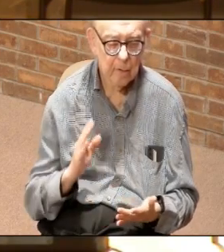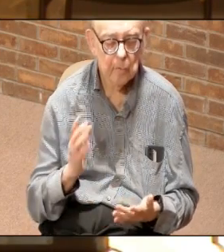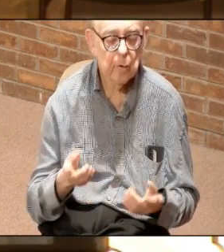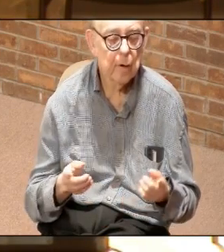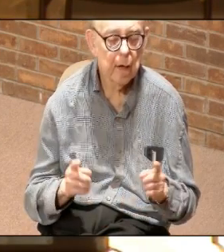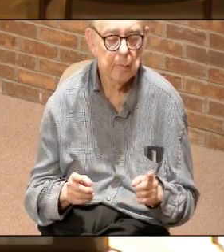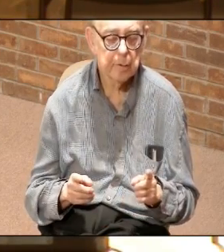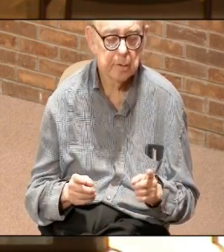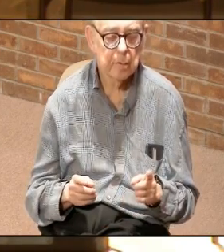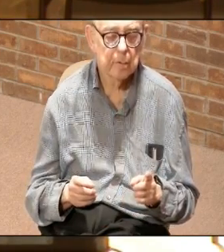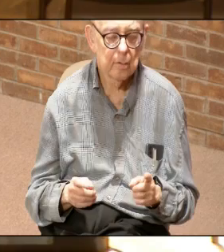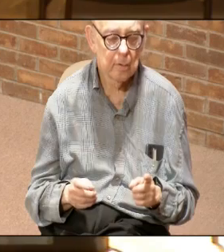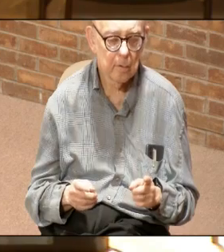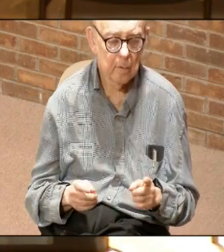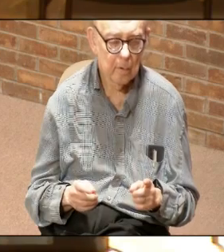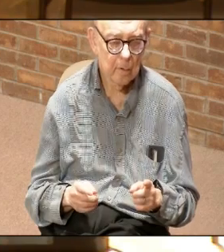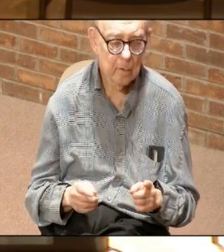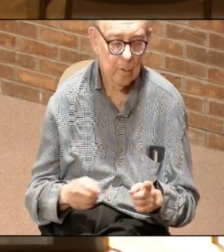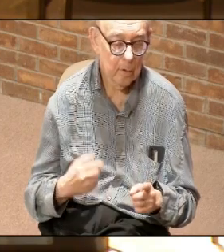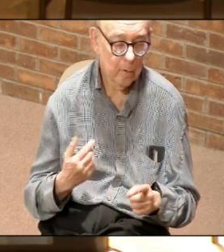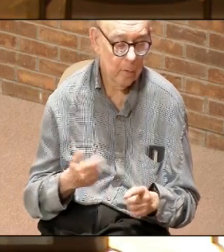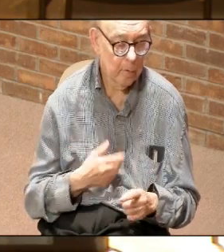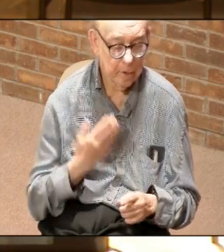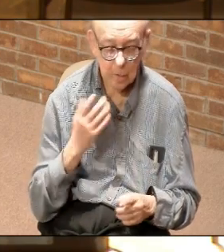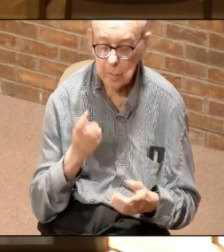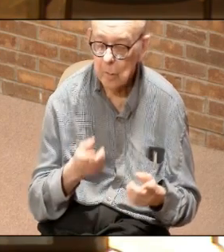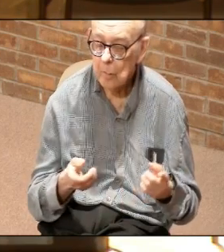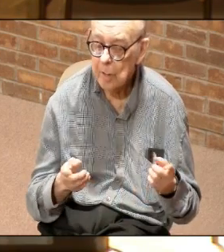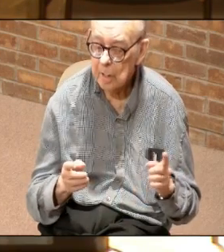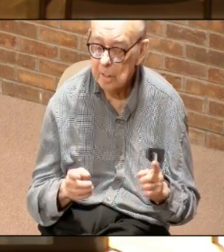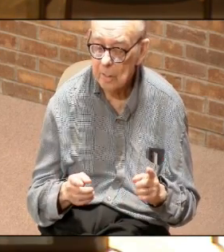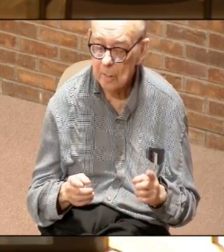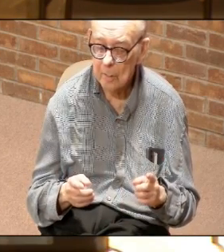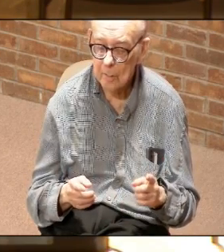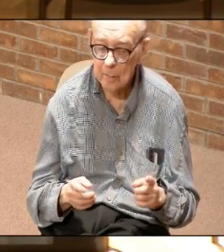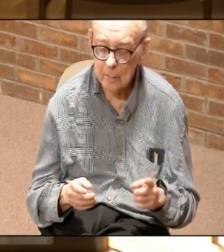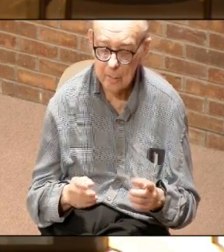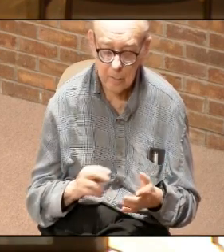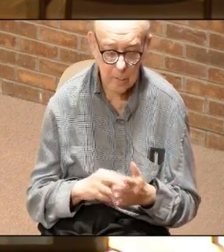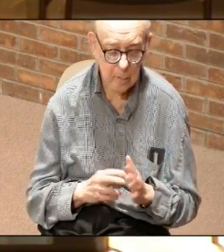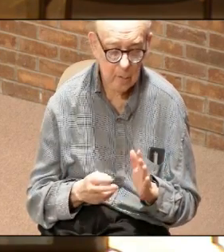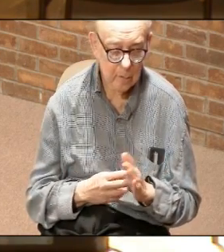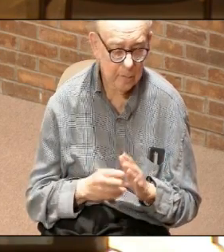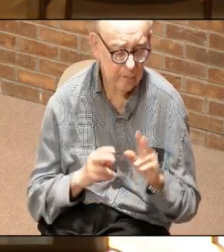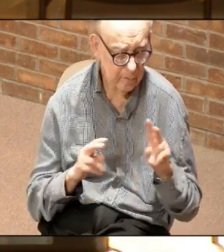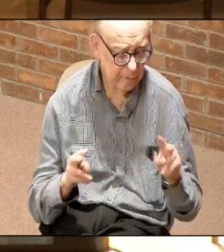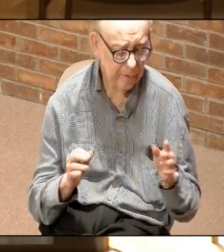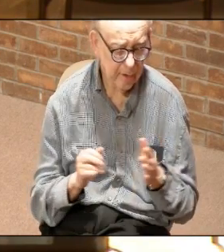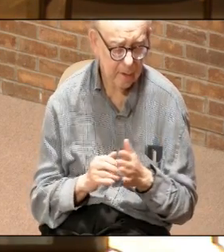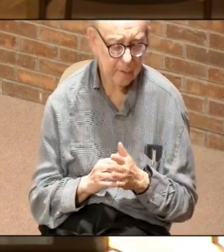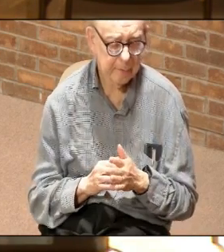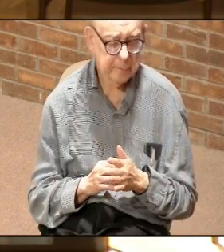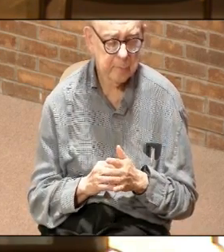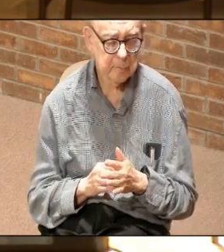happen. We don't know when. I mean, you look at it